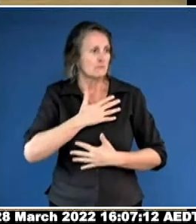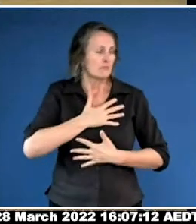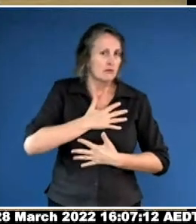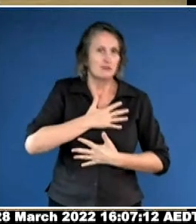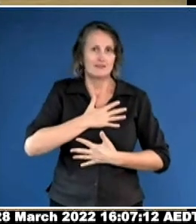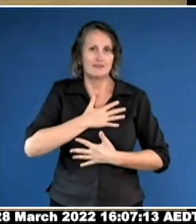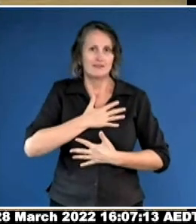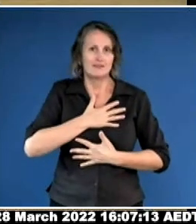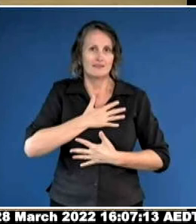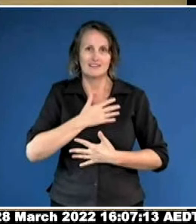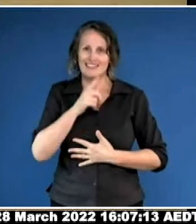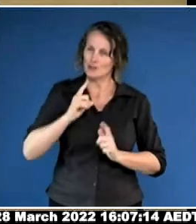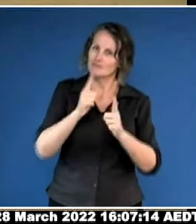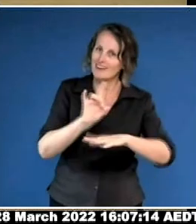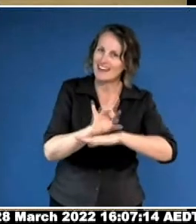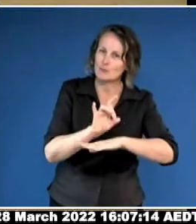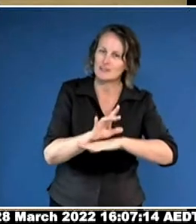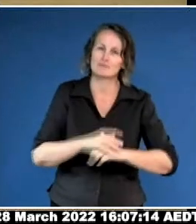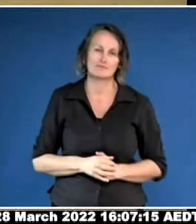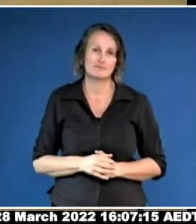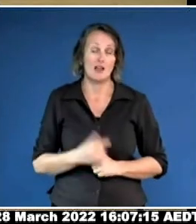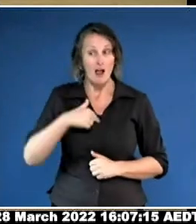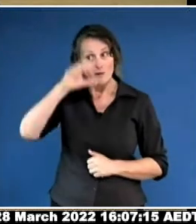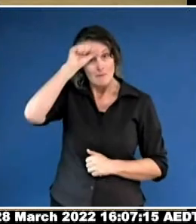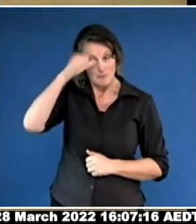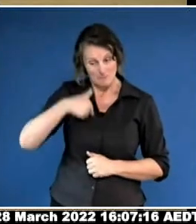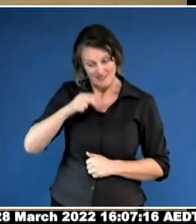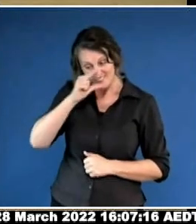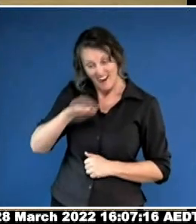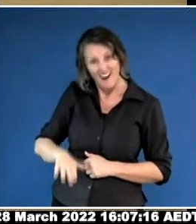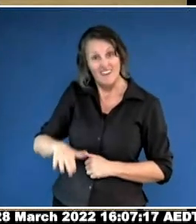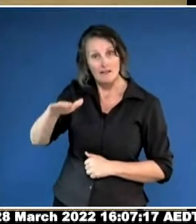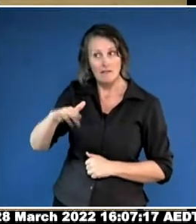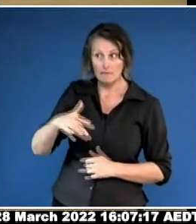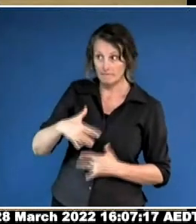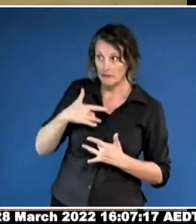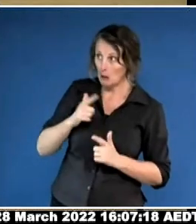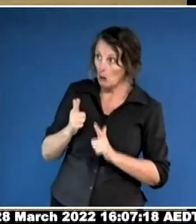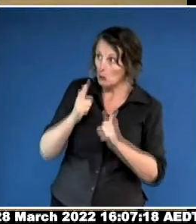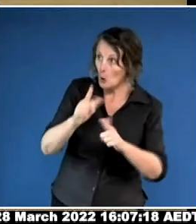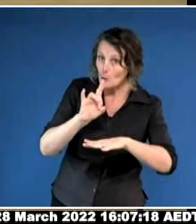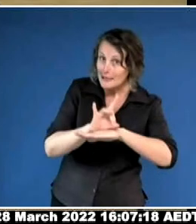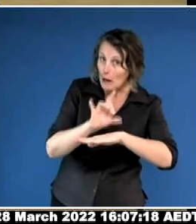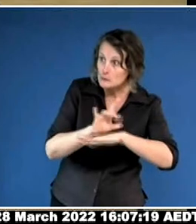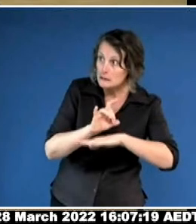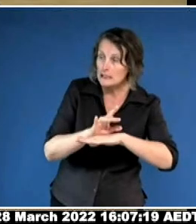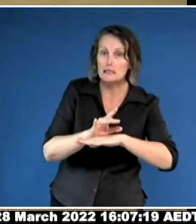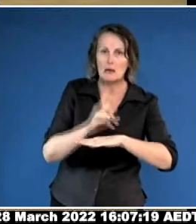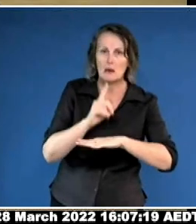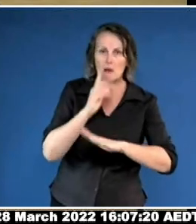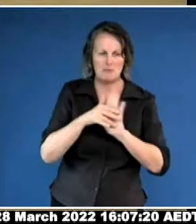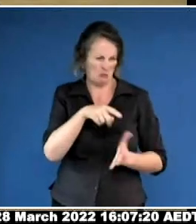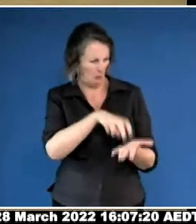I was growing up, getting counselling was seen as a negative thing, that you weren't strong enough. We need to be taught that getting support is a